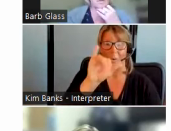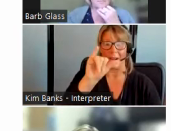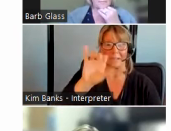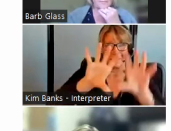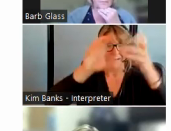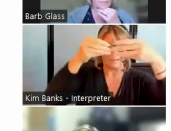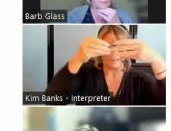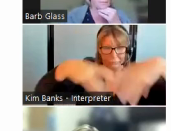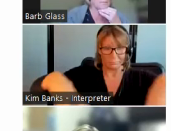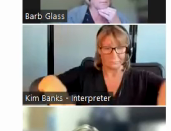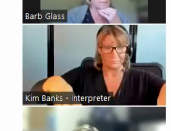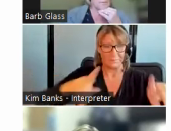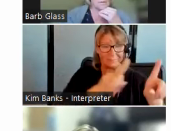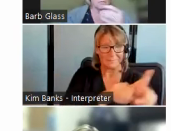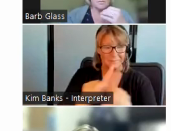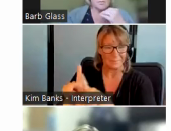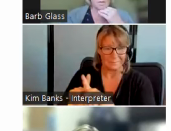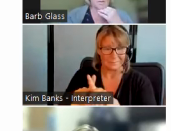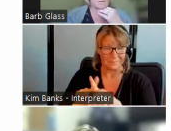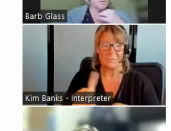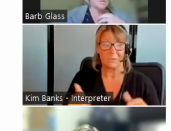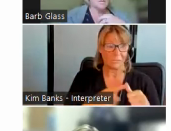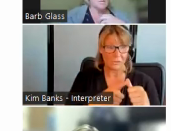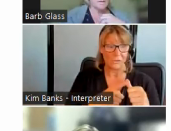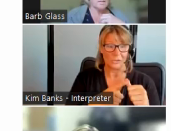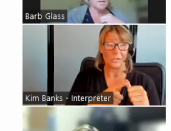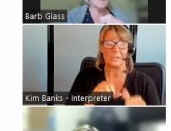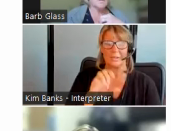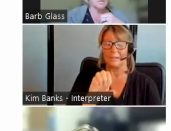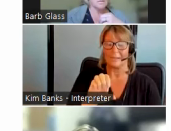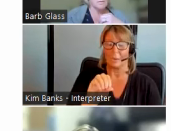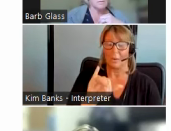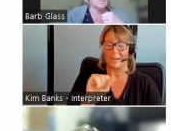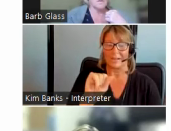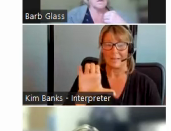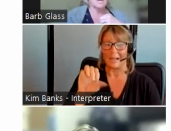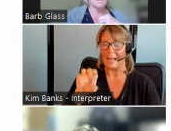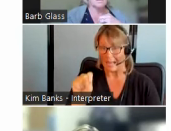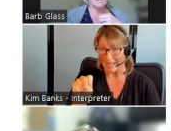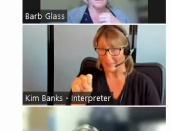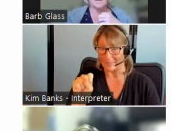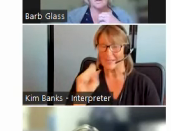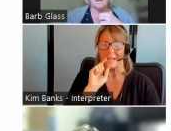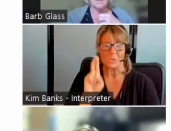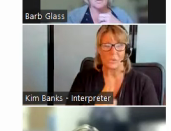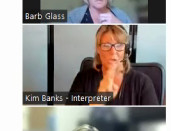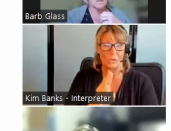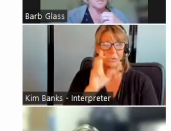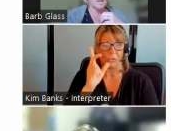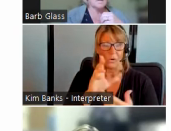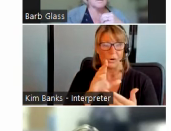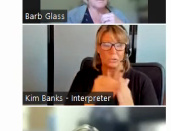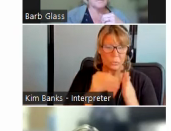framework. The first one on the list, of course, EOIS-CaMS, is the one that we use for our learners and our programs